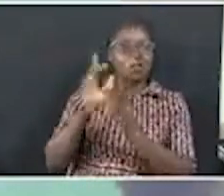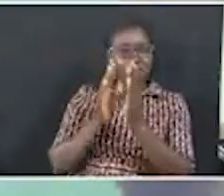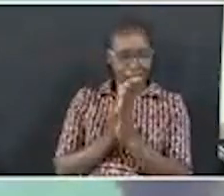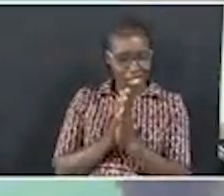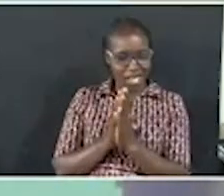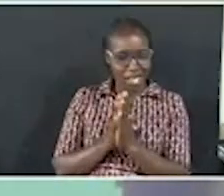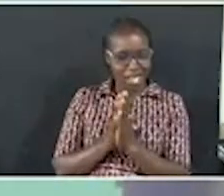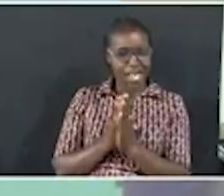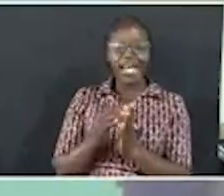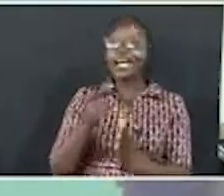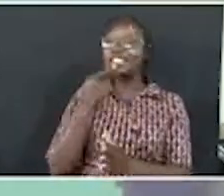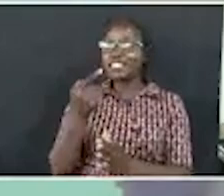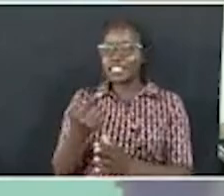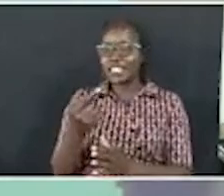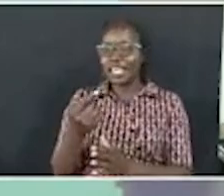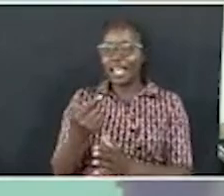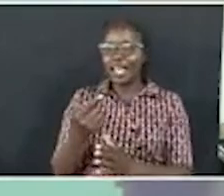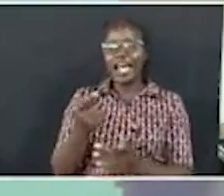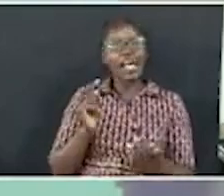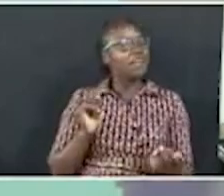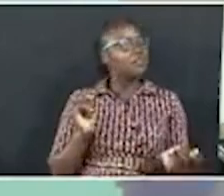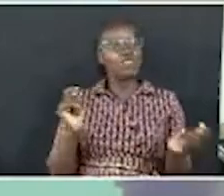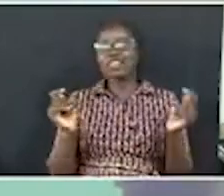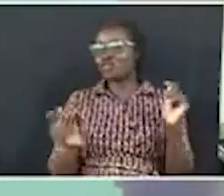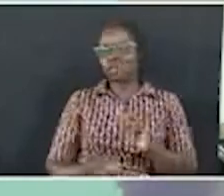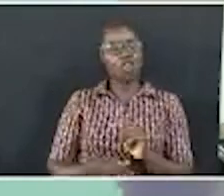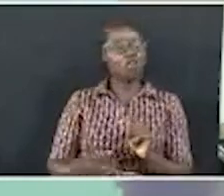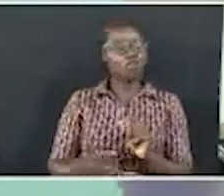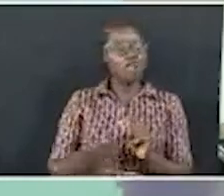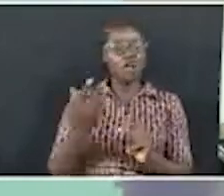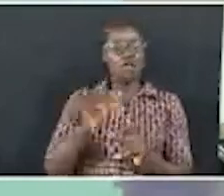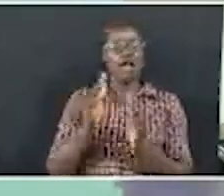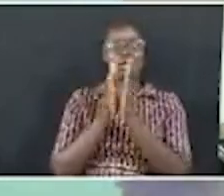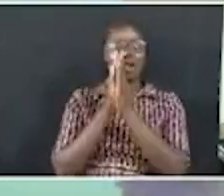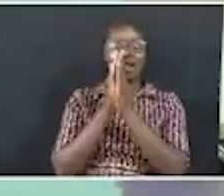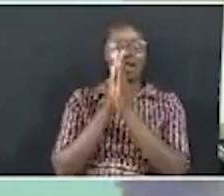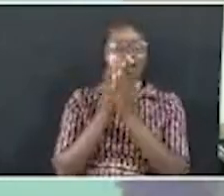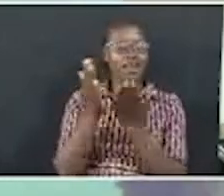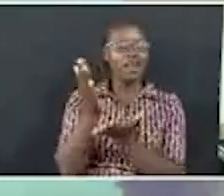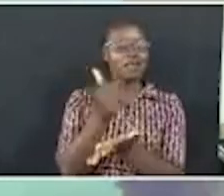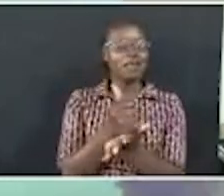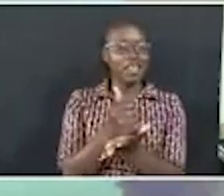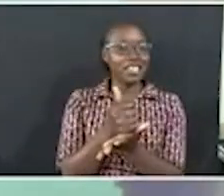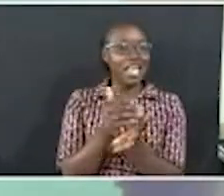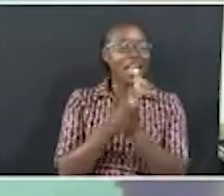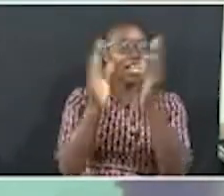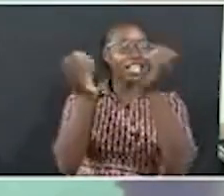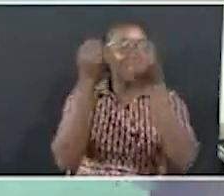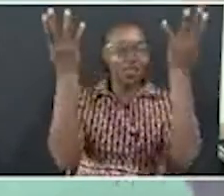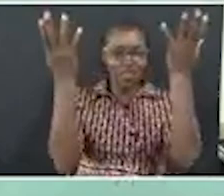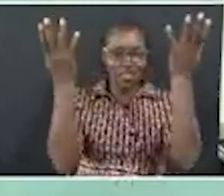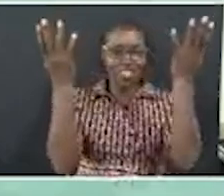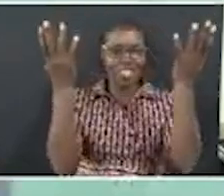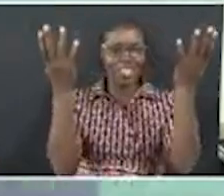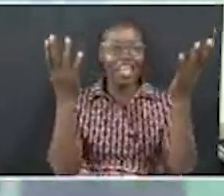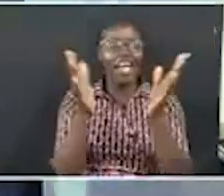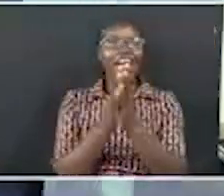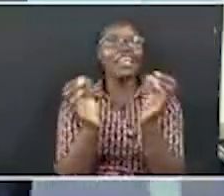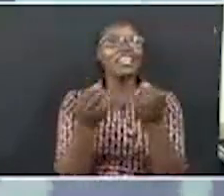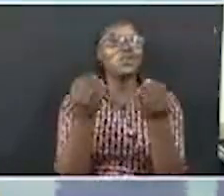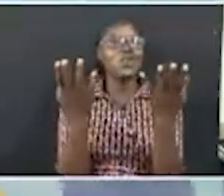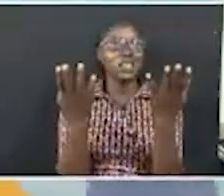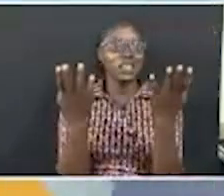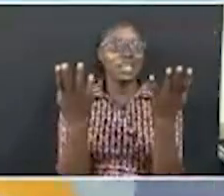Days of Prayer and say, I'm transformed by prayer. Hallelujah.